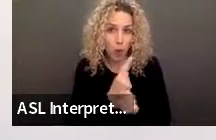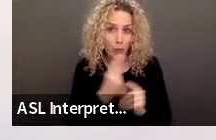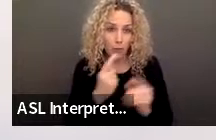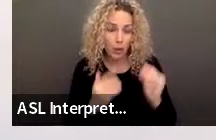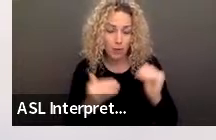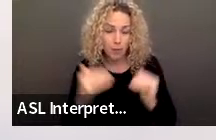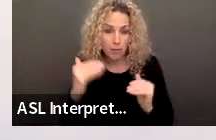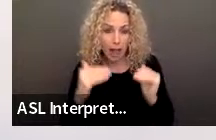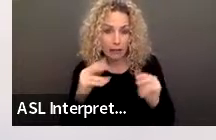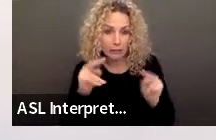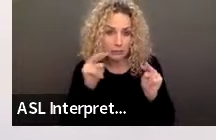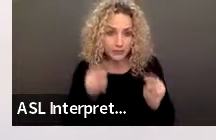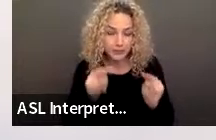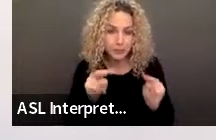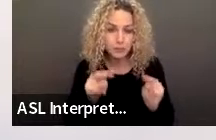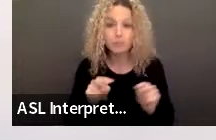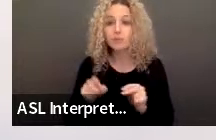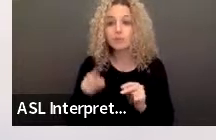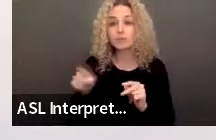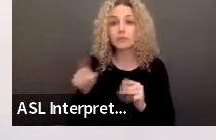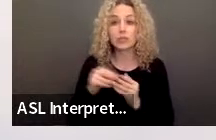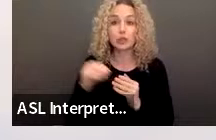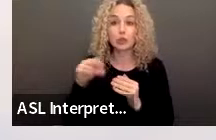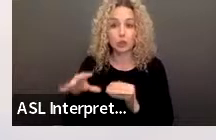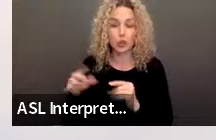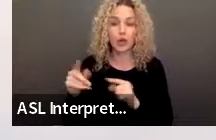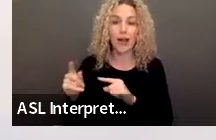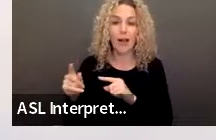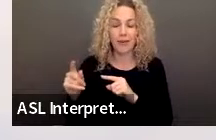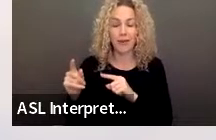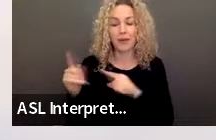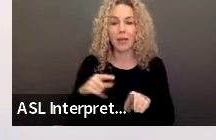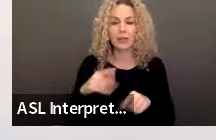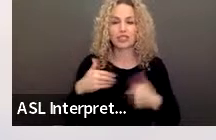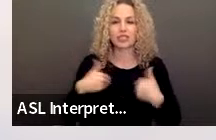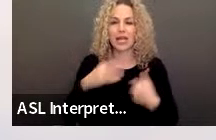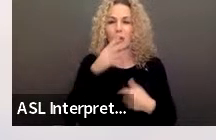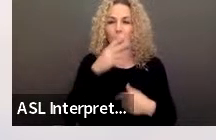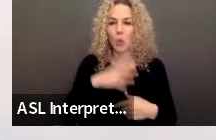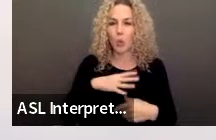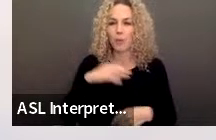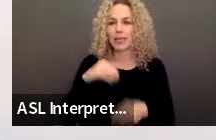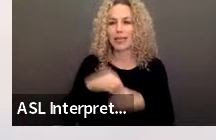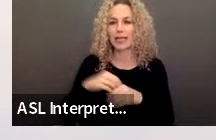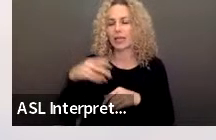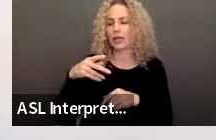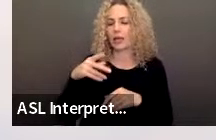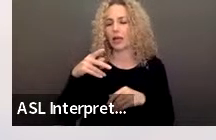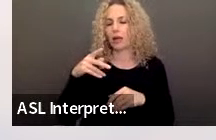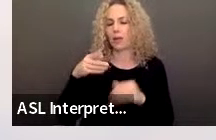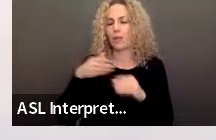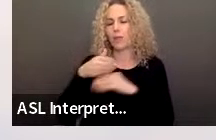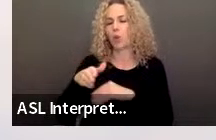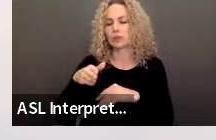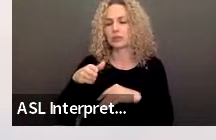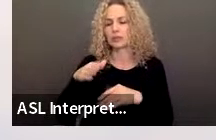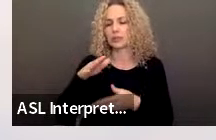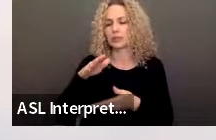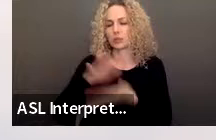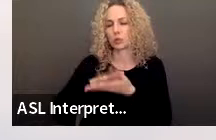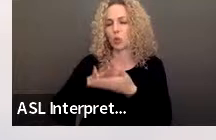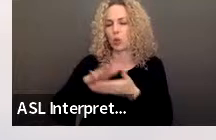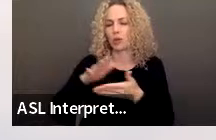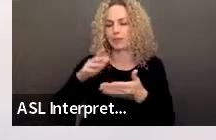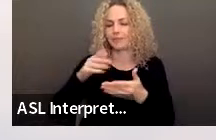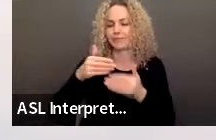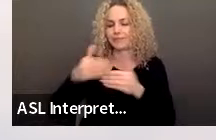And this student this is a young woman in a post-secondary program who came with an